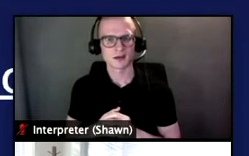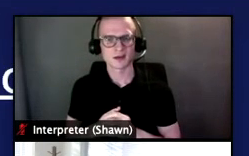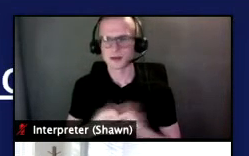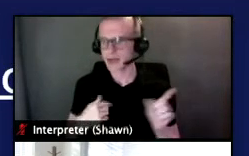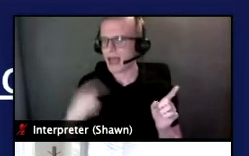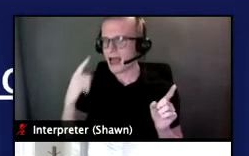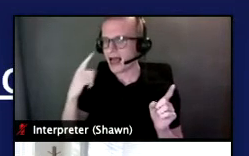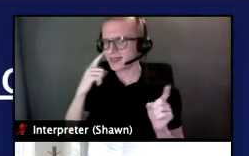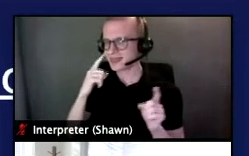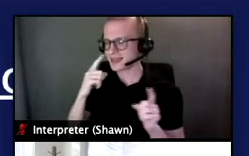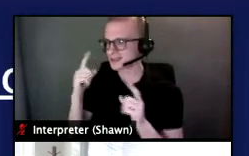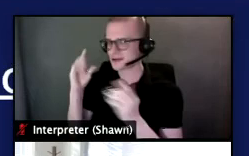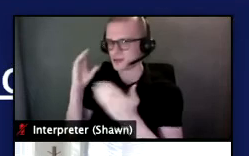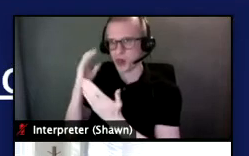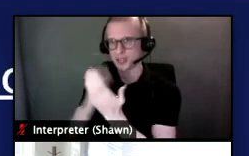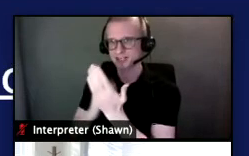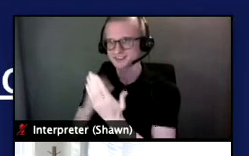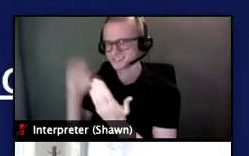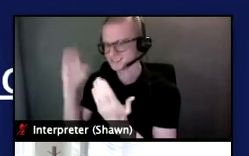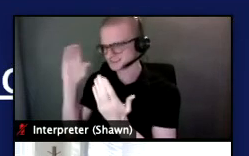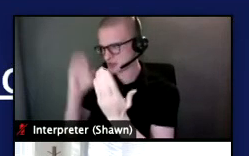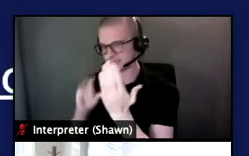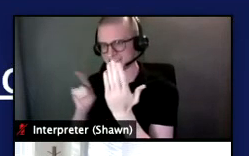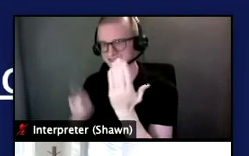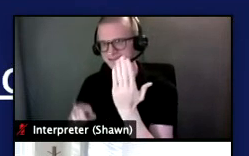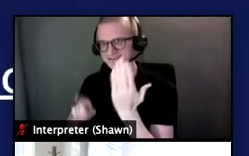our little list here. Erica, did we get you back?